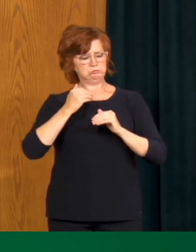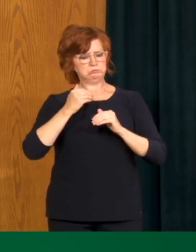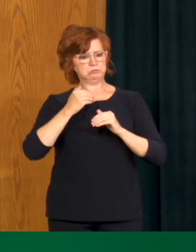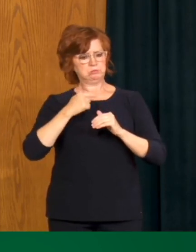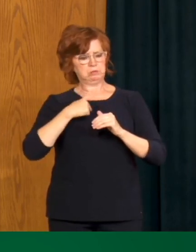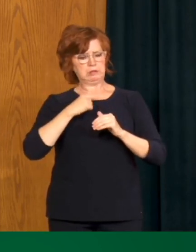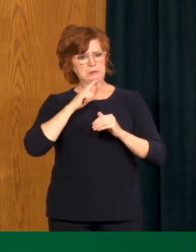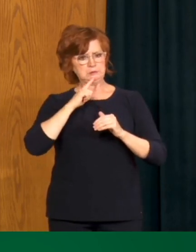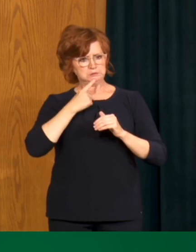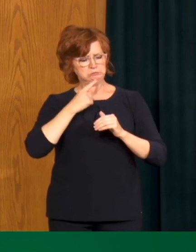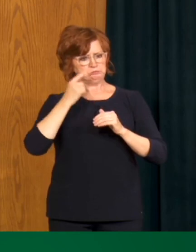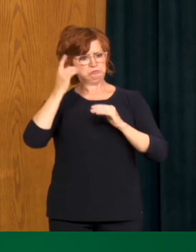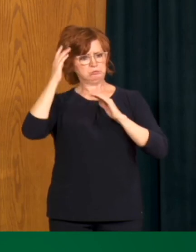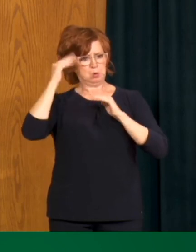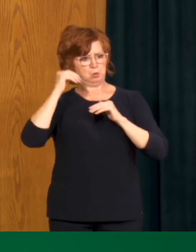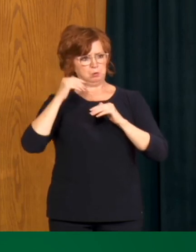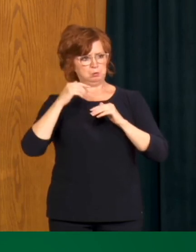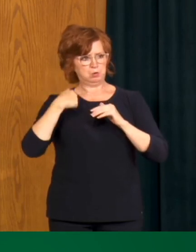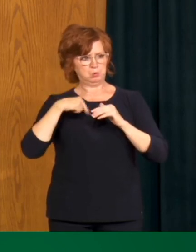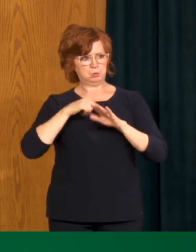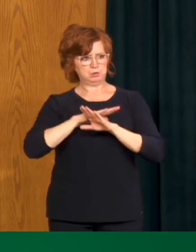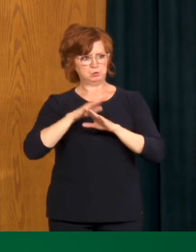wouldn't experience that. But.